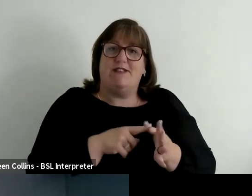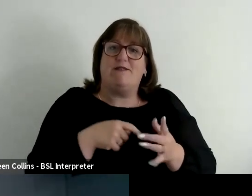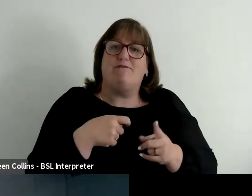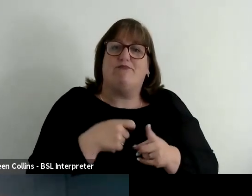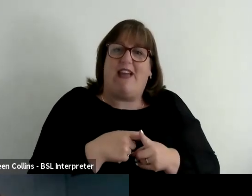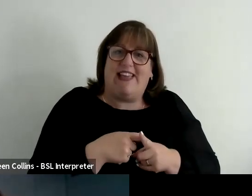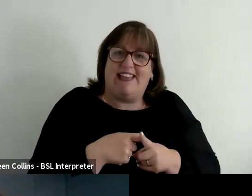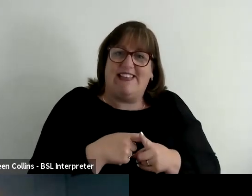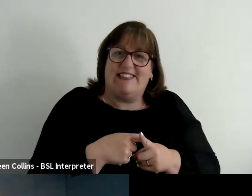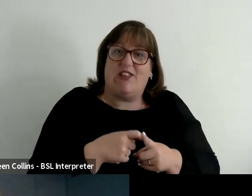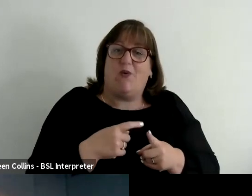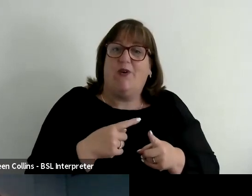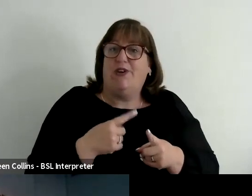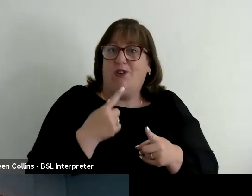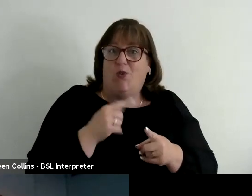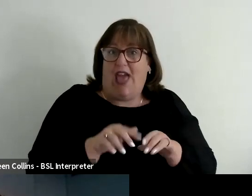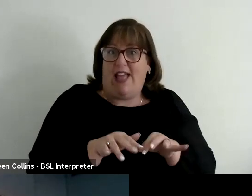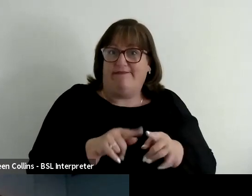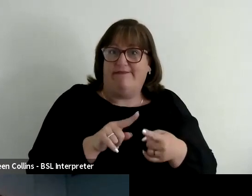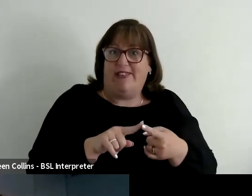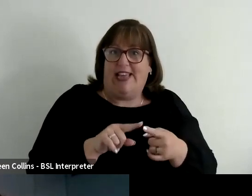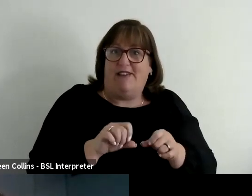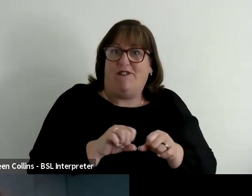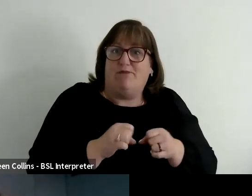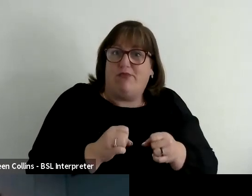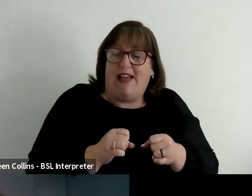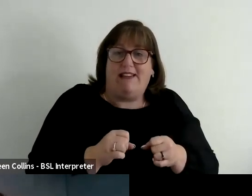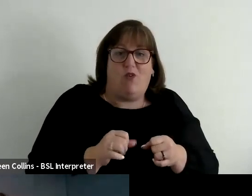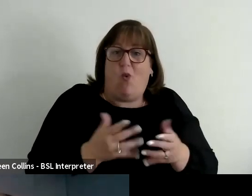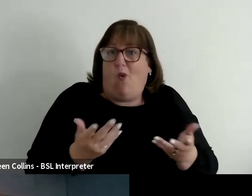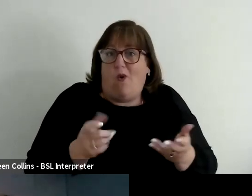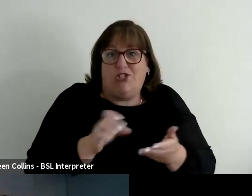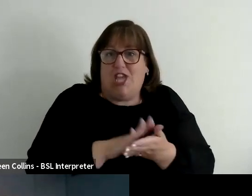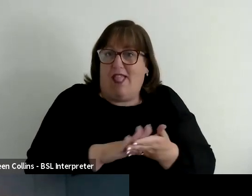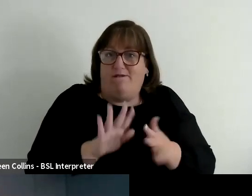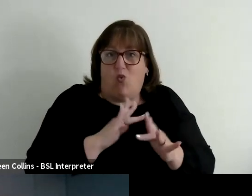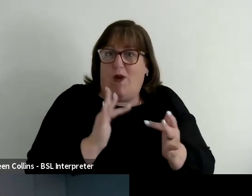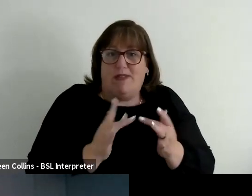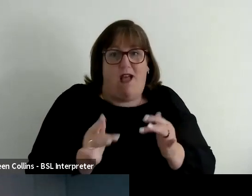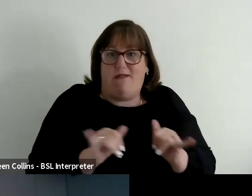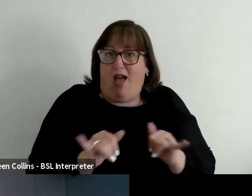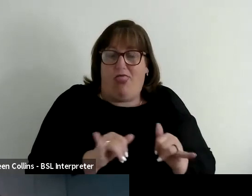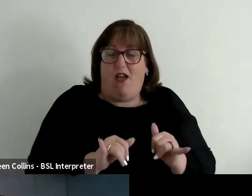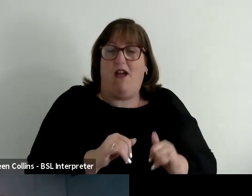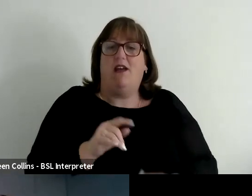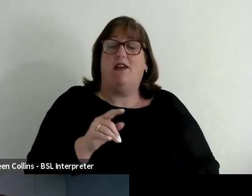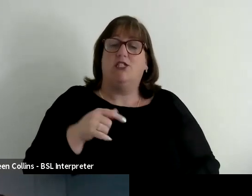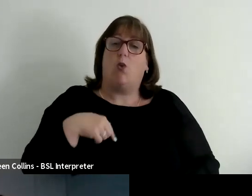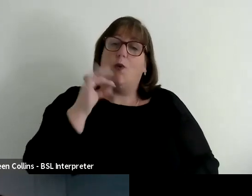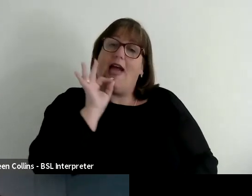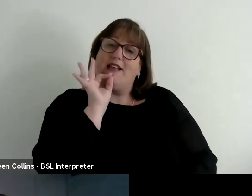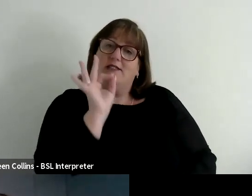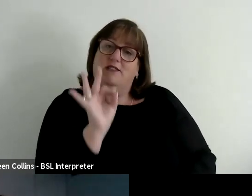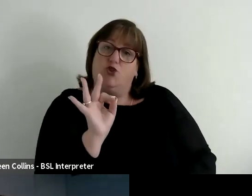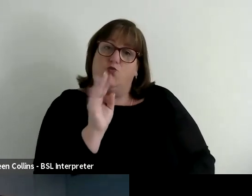to Evenbreak. And we would just ask you to read through the job description, make sure it's